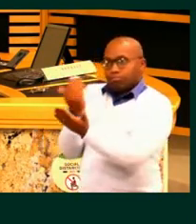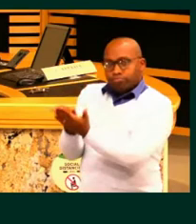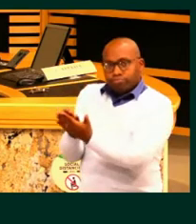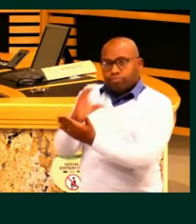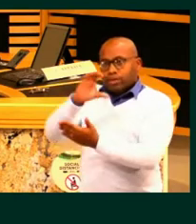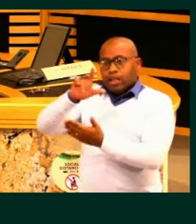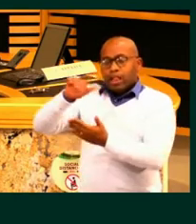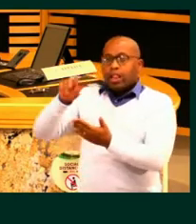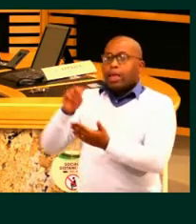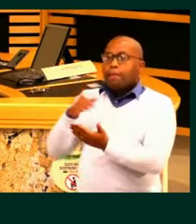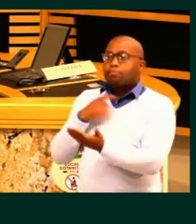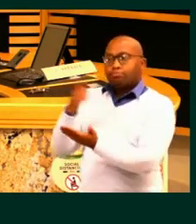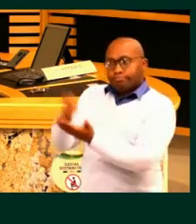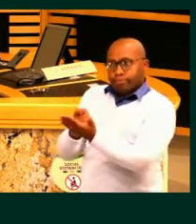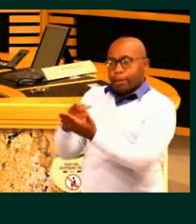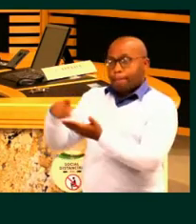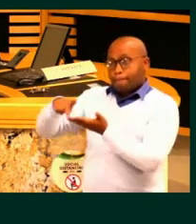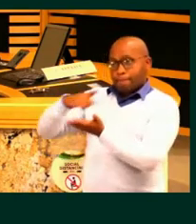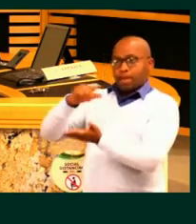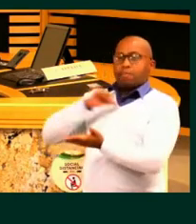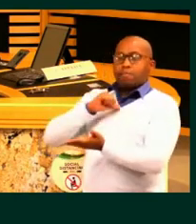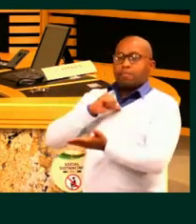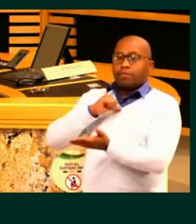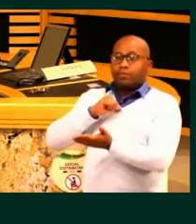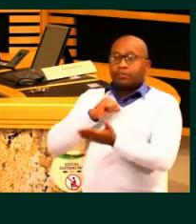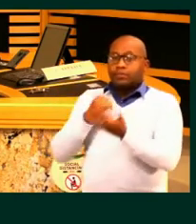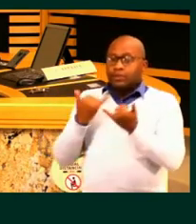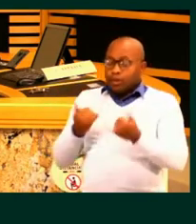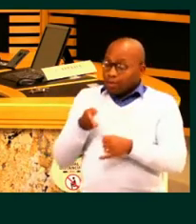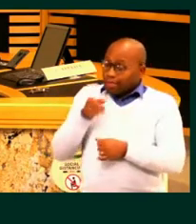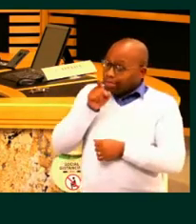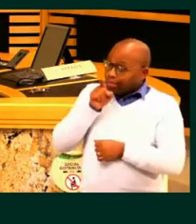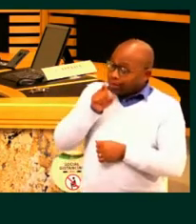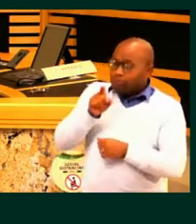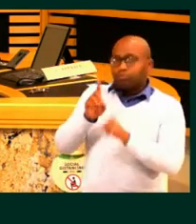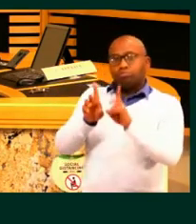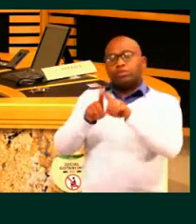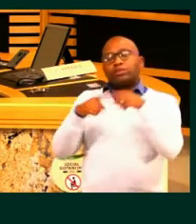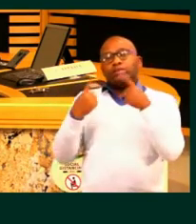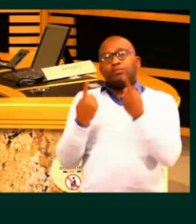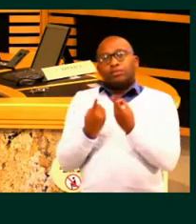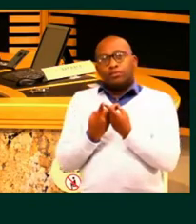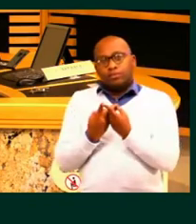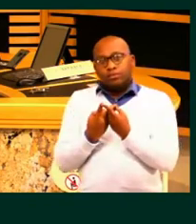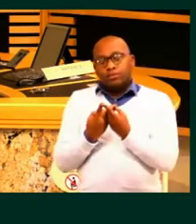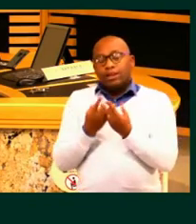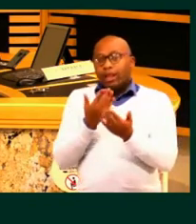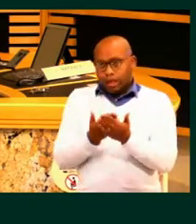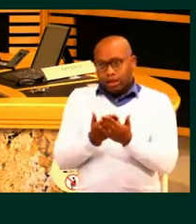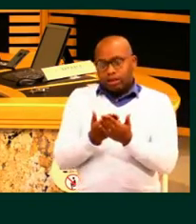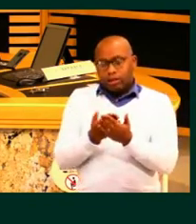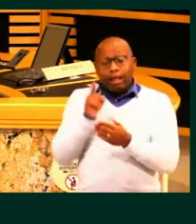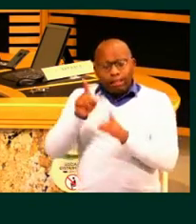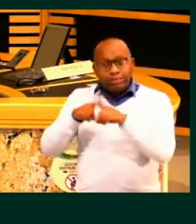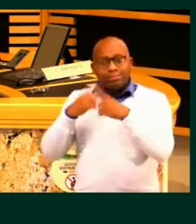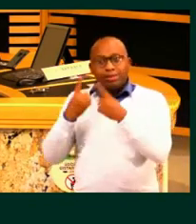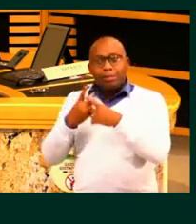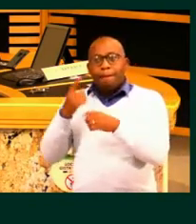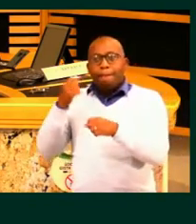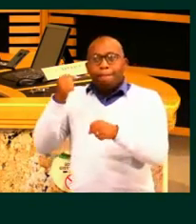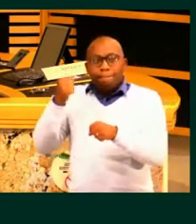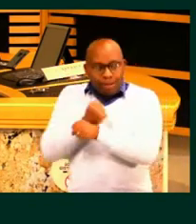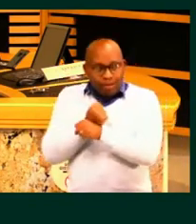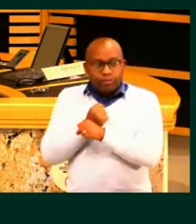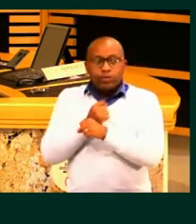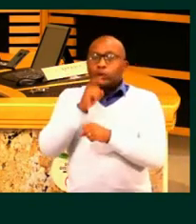honorable speaker this department can and must invest in new